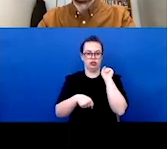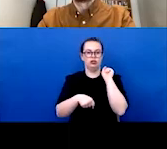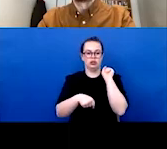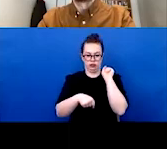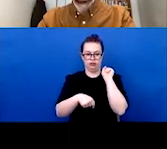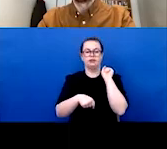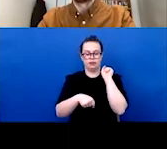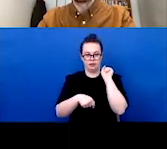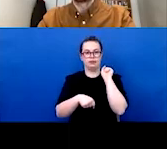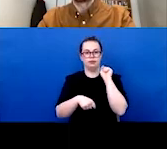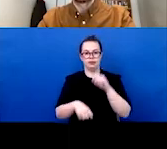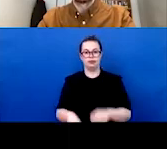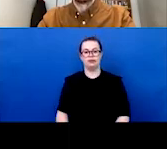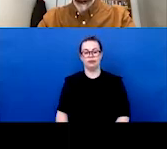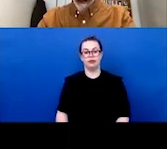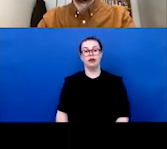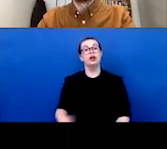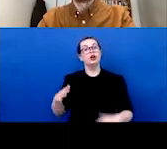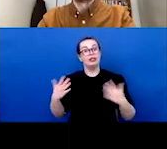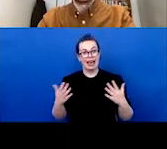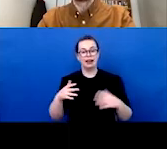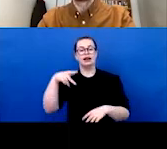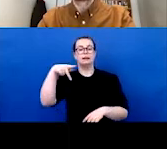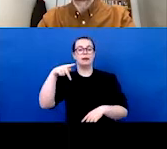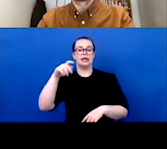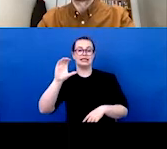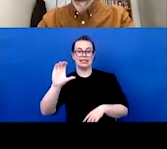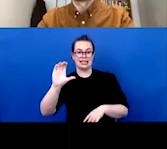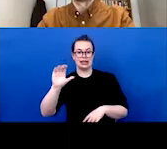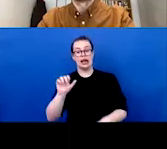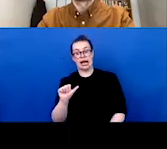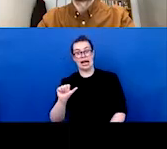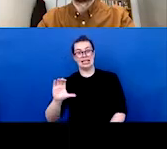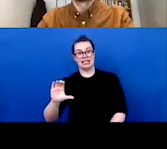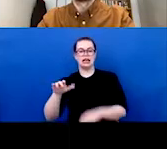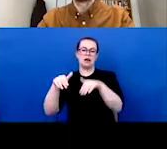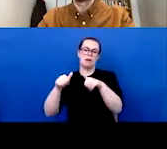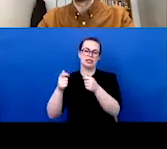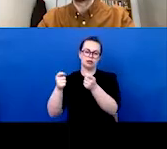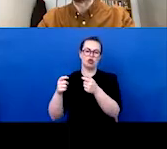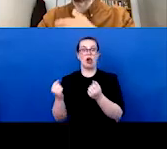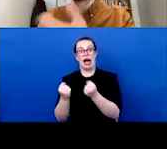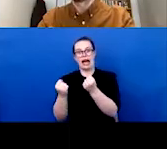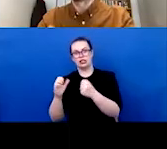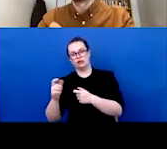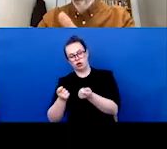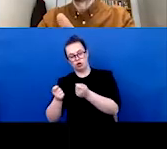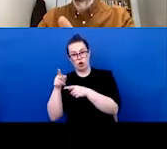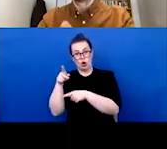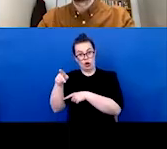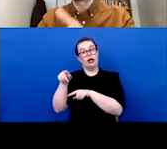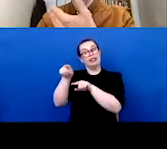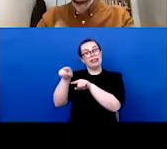two modules in the passive control and in the active control conditions are consistent. So the meaning module